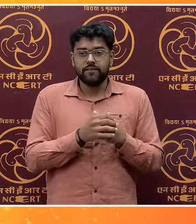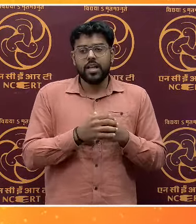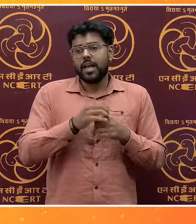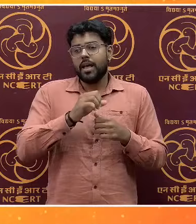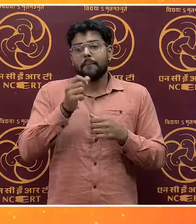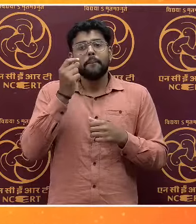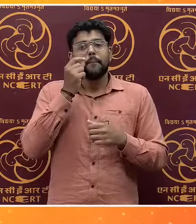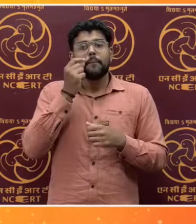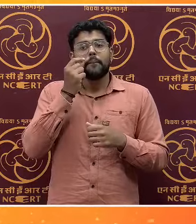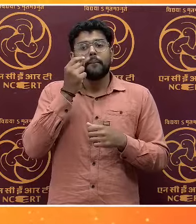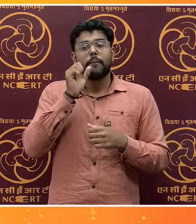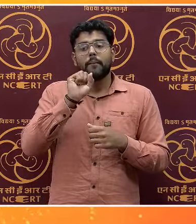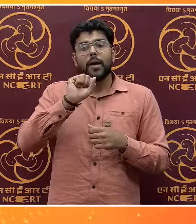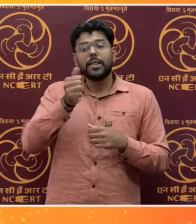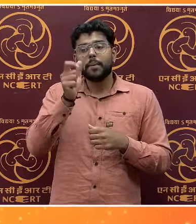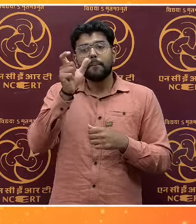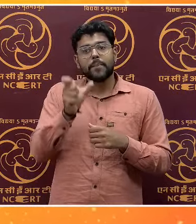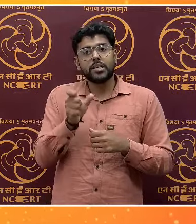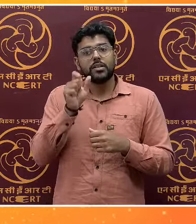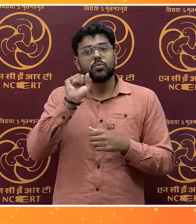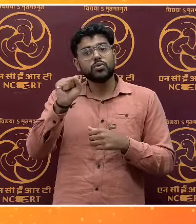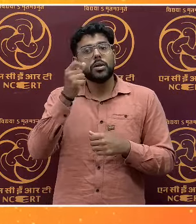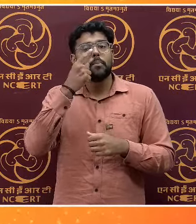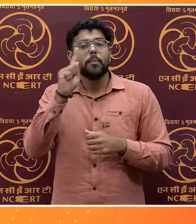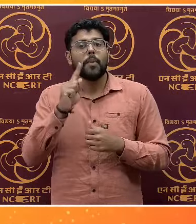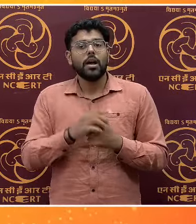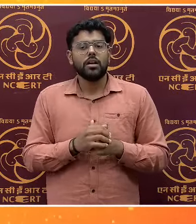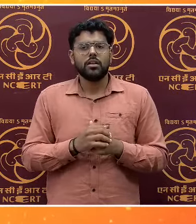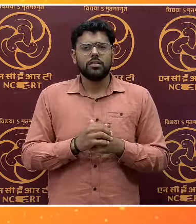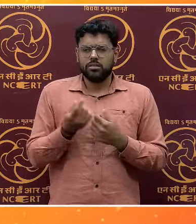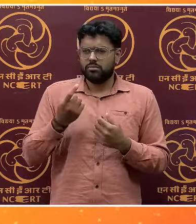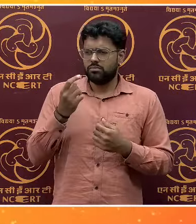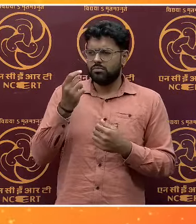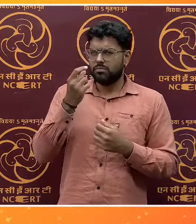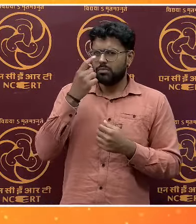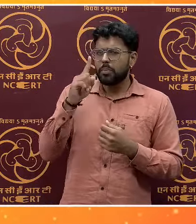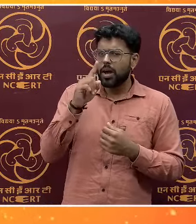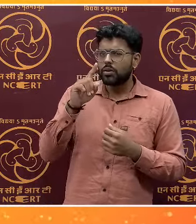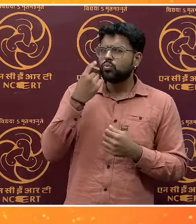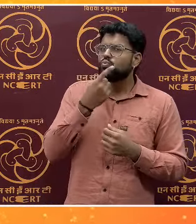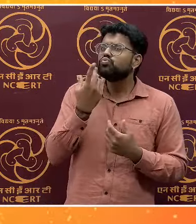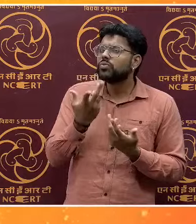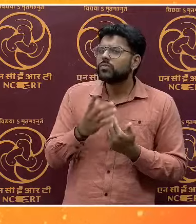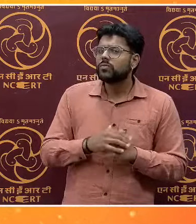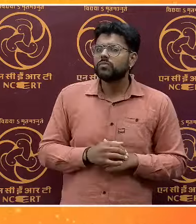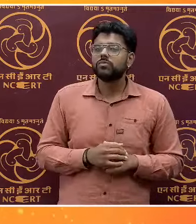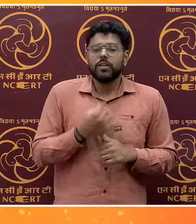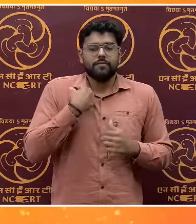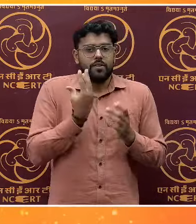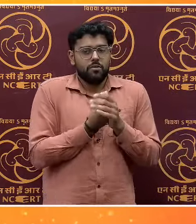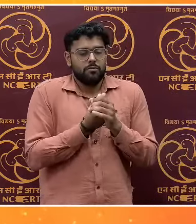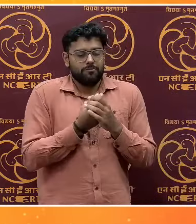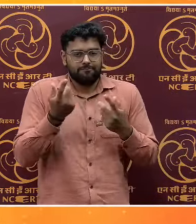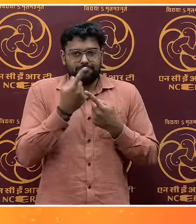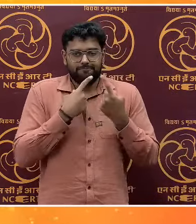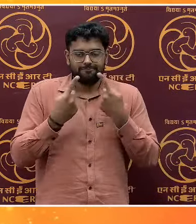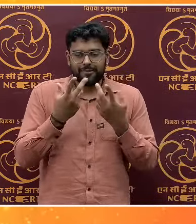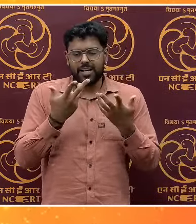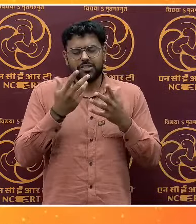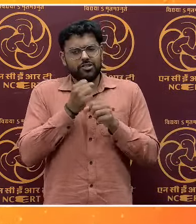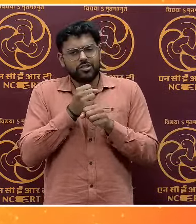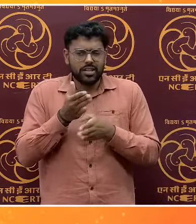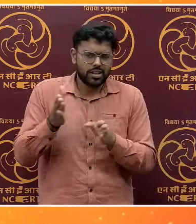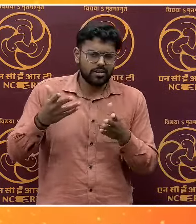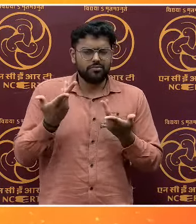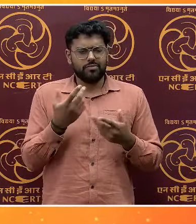The title is Somebody's Mother. Somebody's mother. And And, whose mother are we talking about? We are talking about a mother in general. It can Okay. be